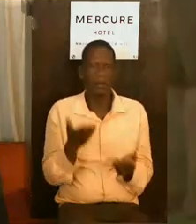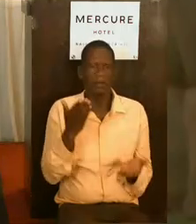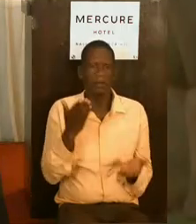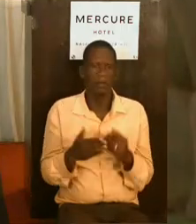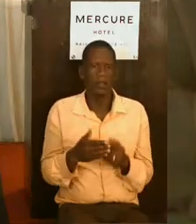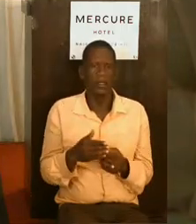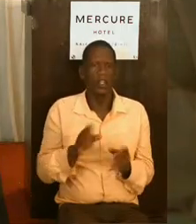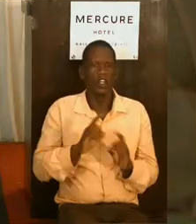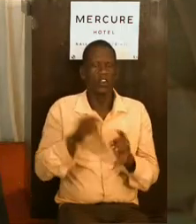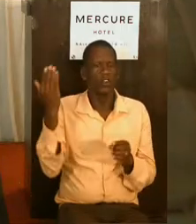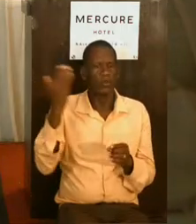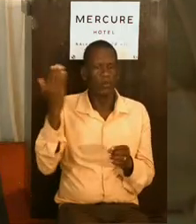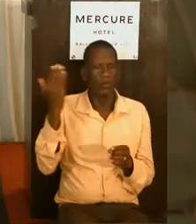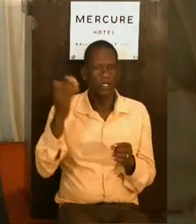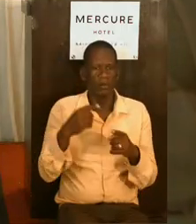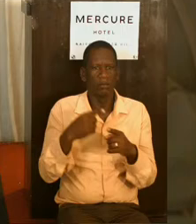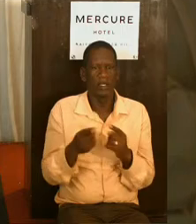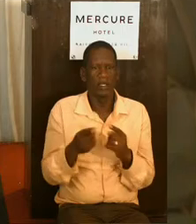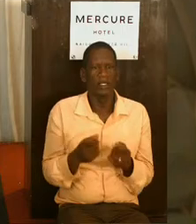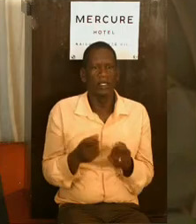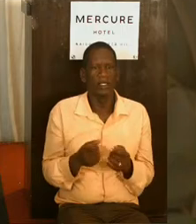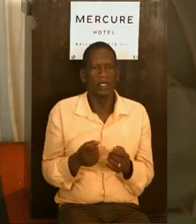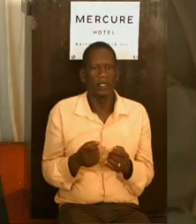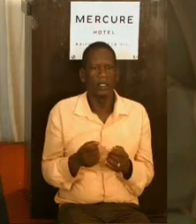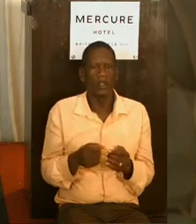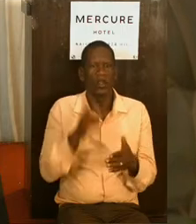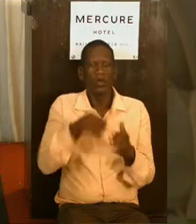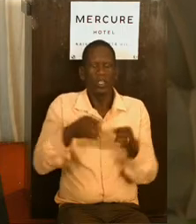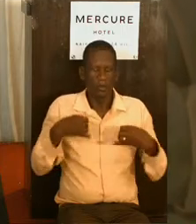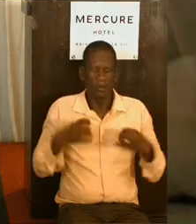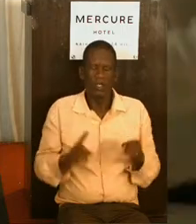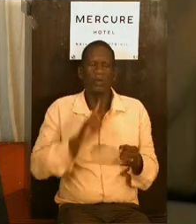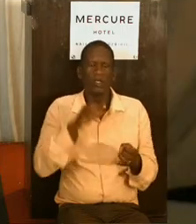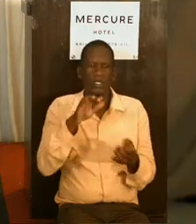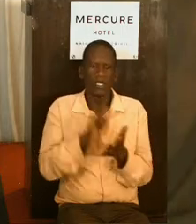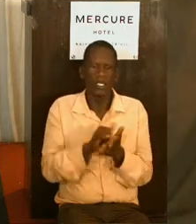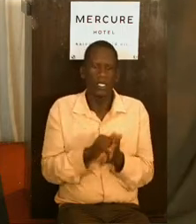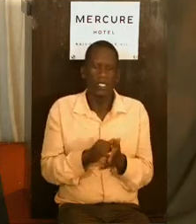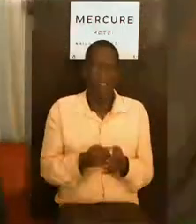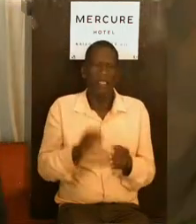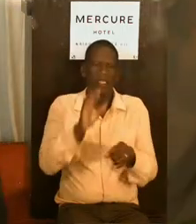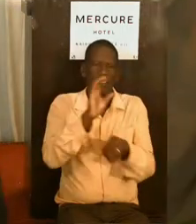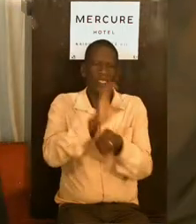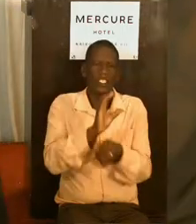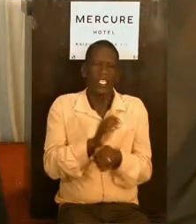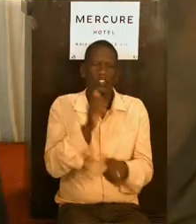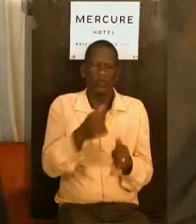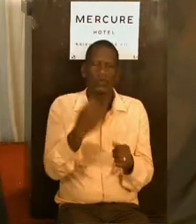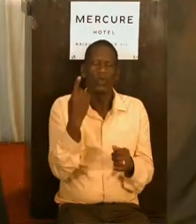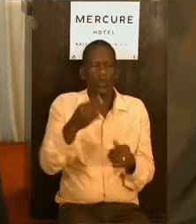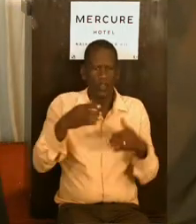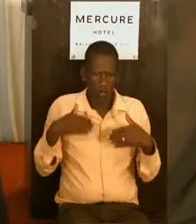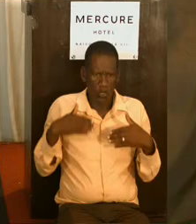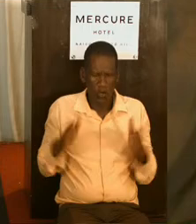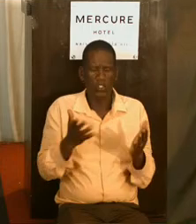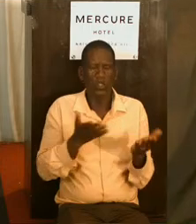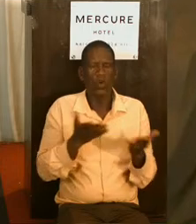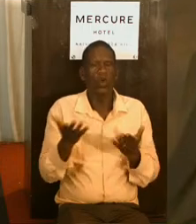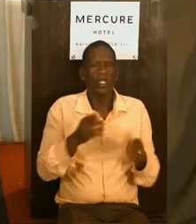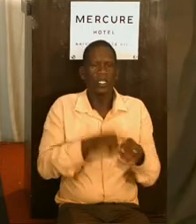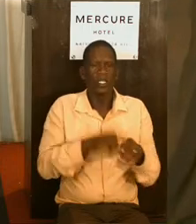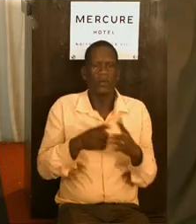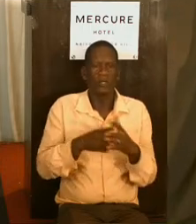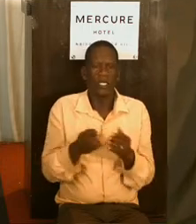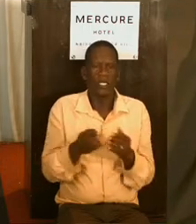not preaching but what I'm trying to say the church we only lost when we